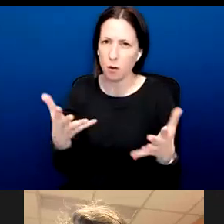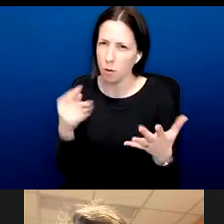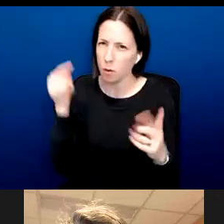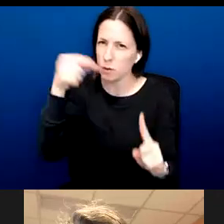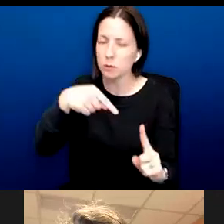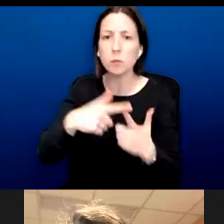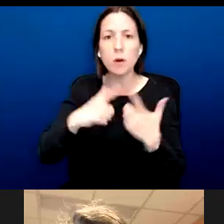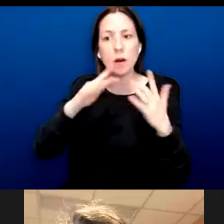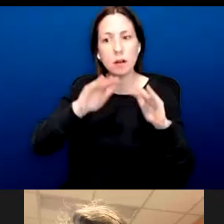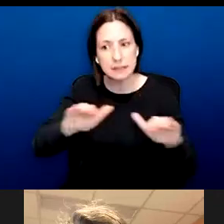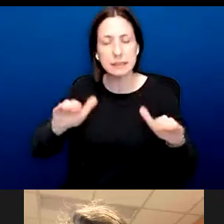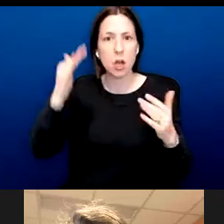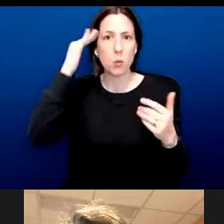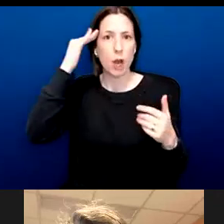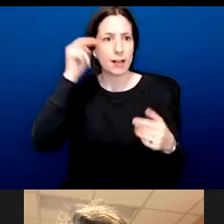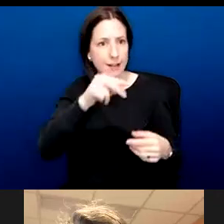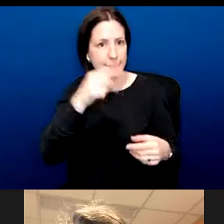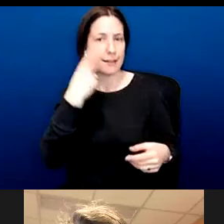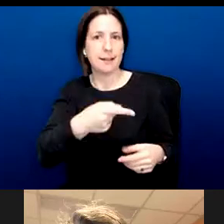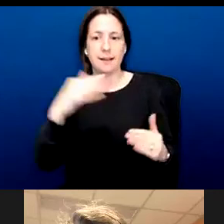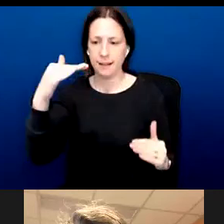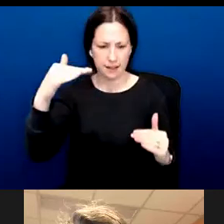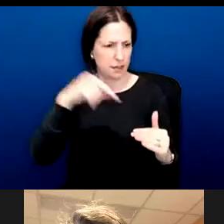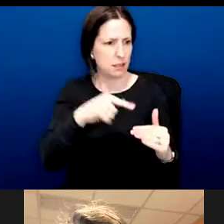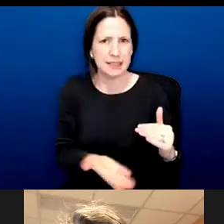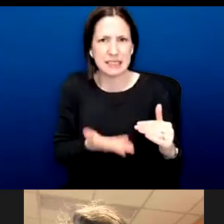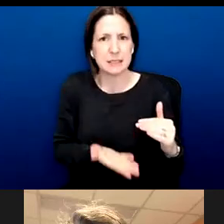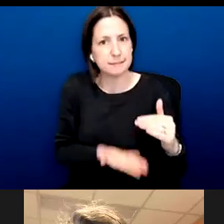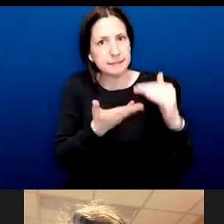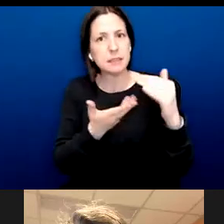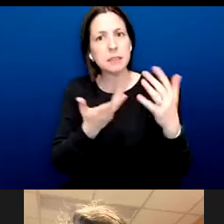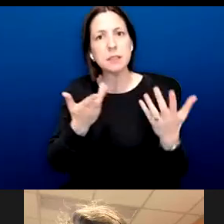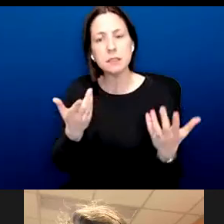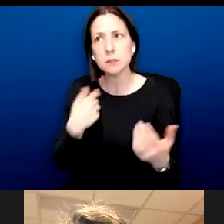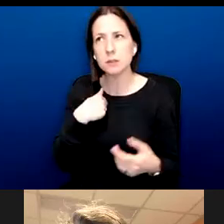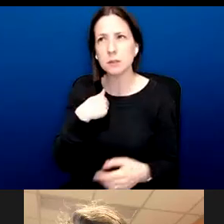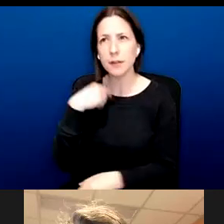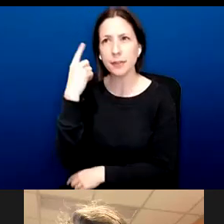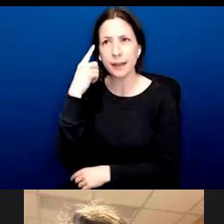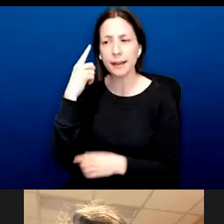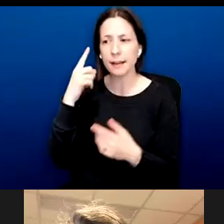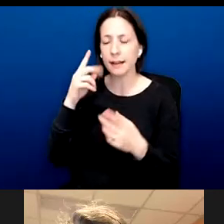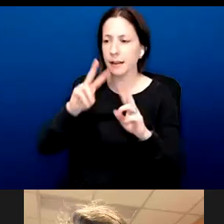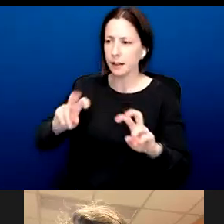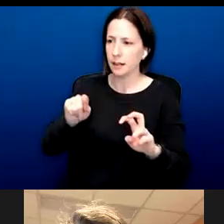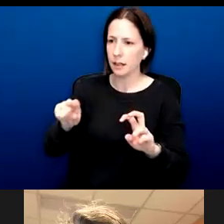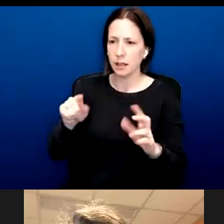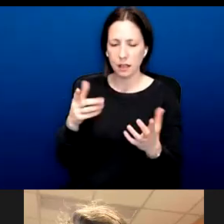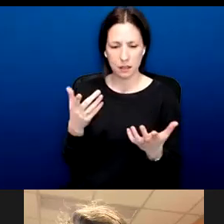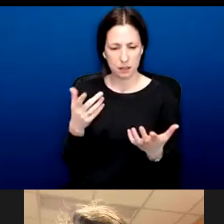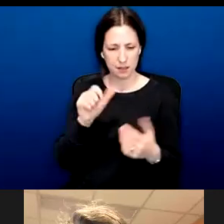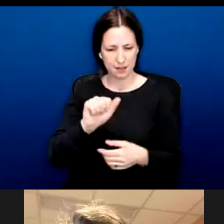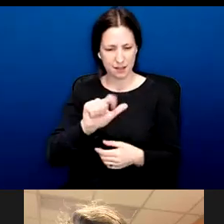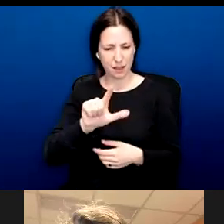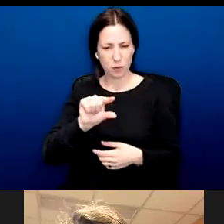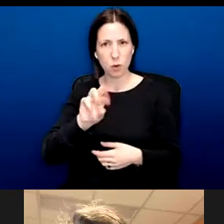bring that awareness too. And it's one of the things that I think about is, what is happening there within the algorithms